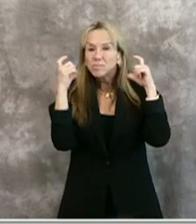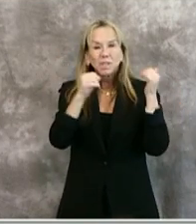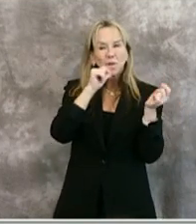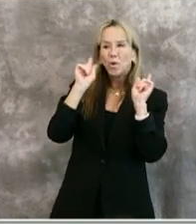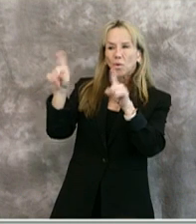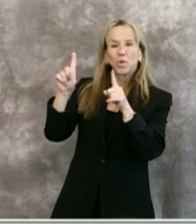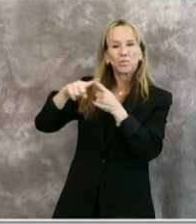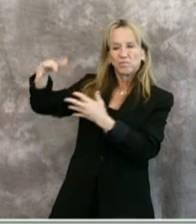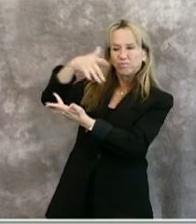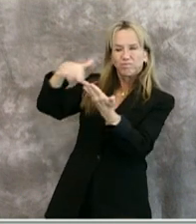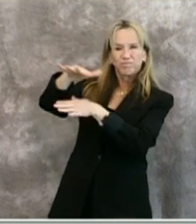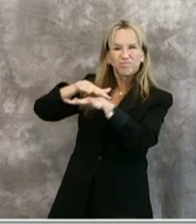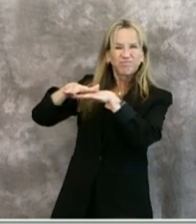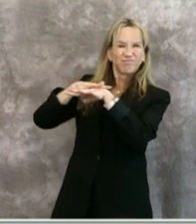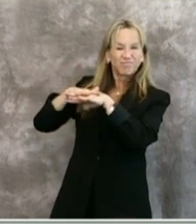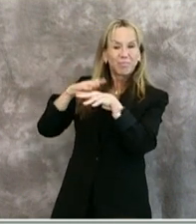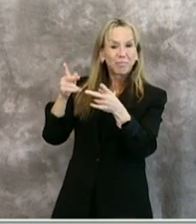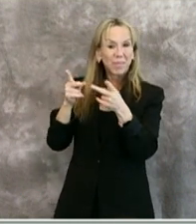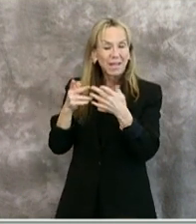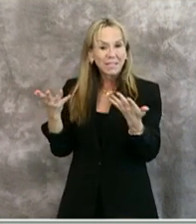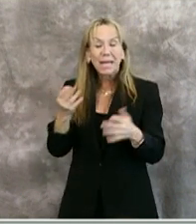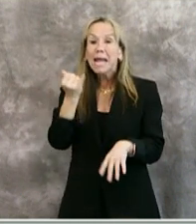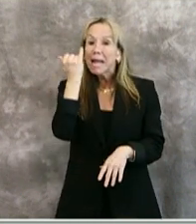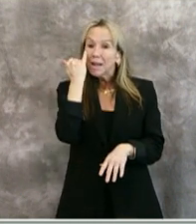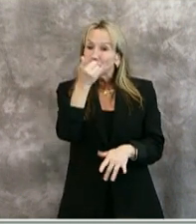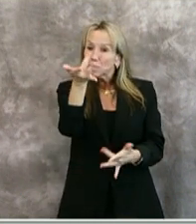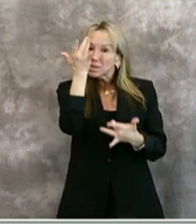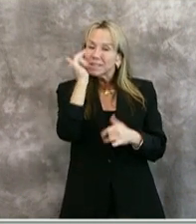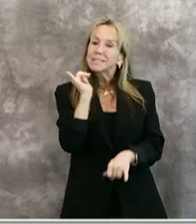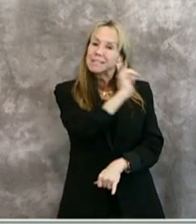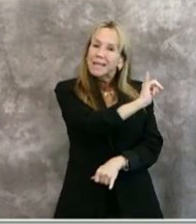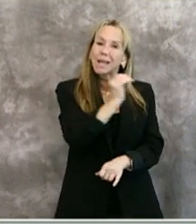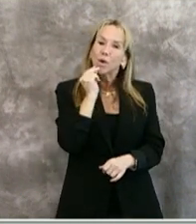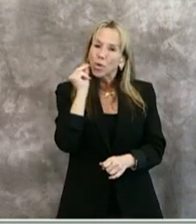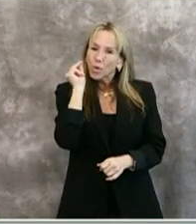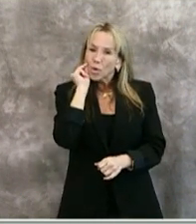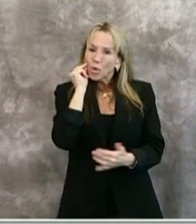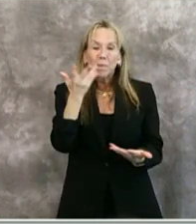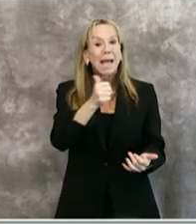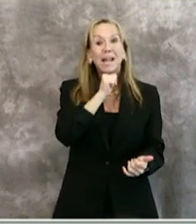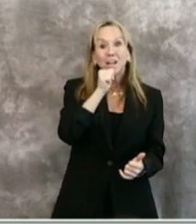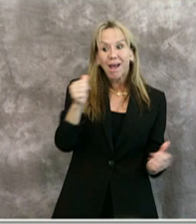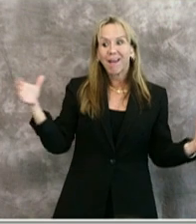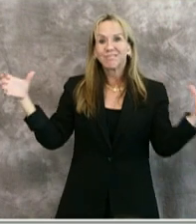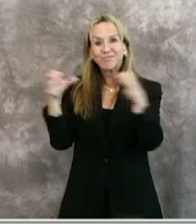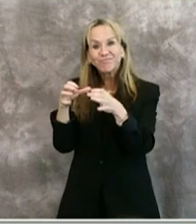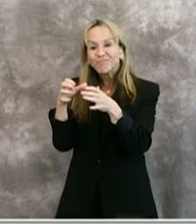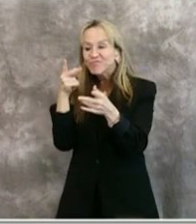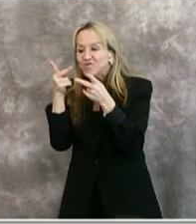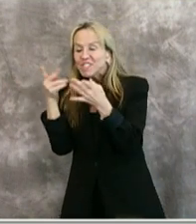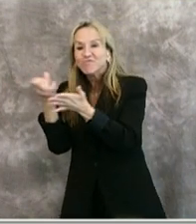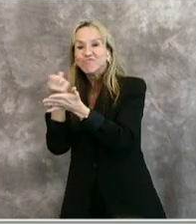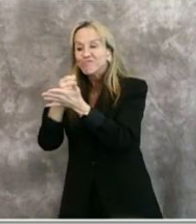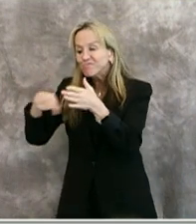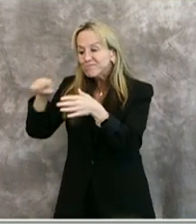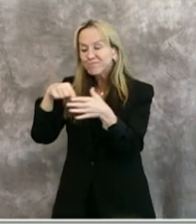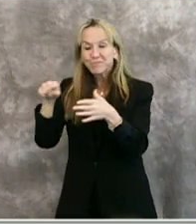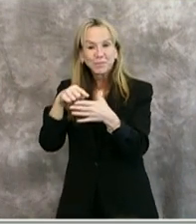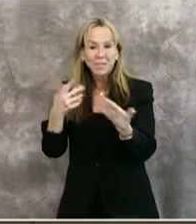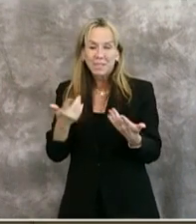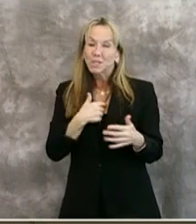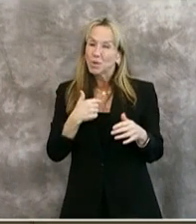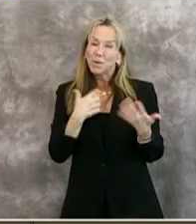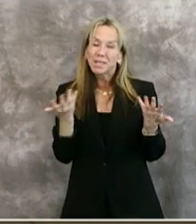crowded places, and staying at home if you are sick, and not gathering. So we encourage you